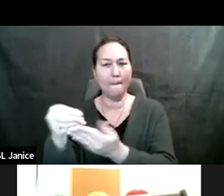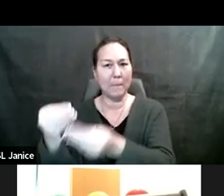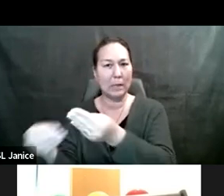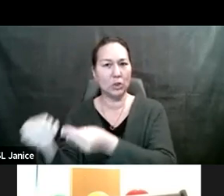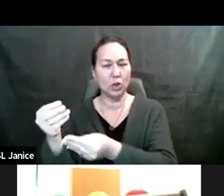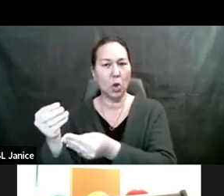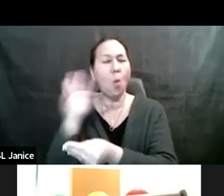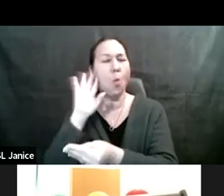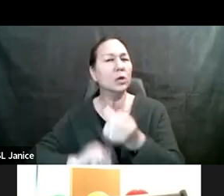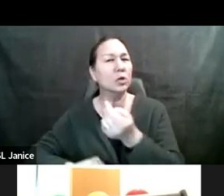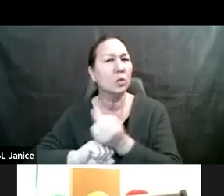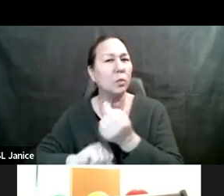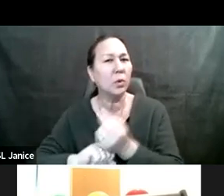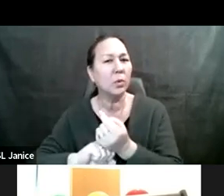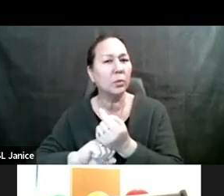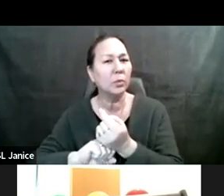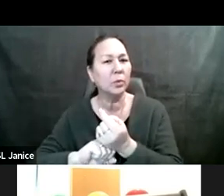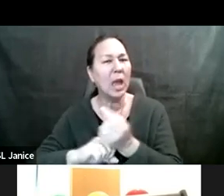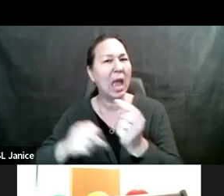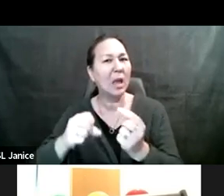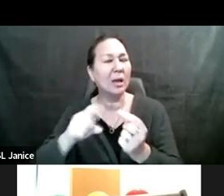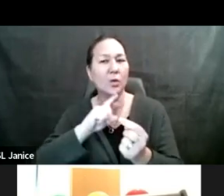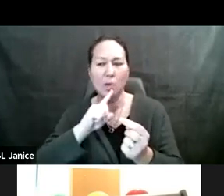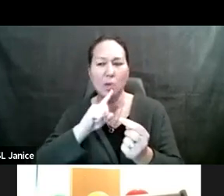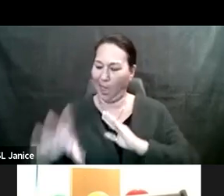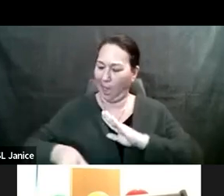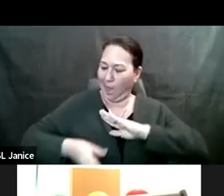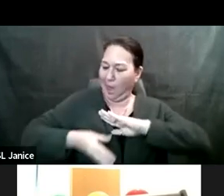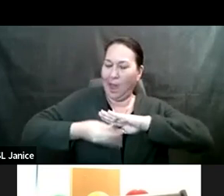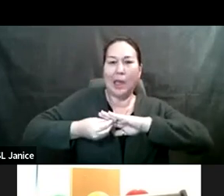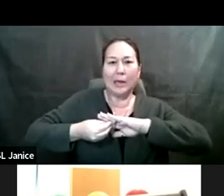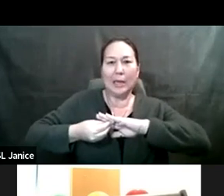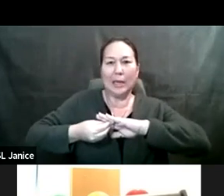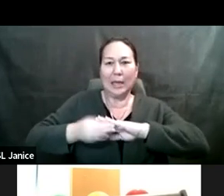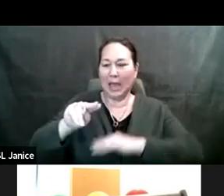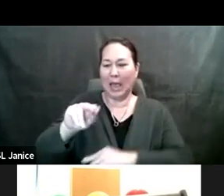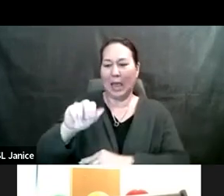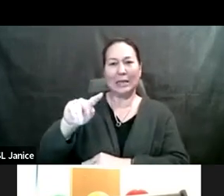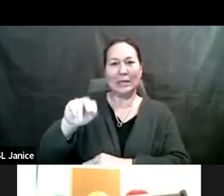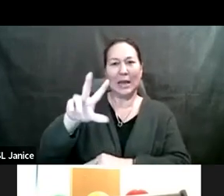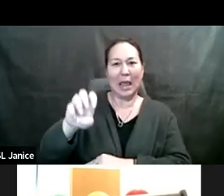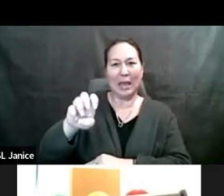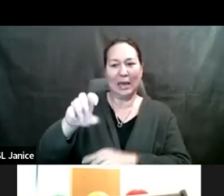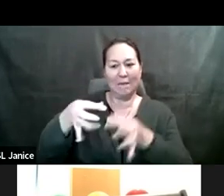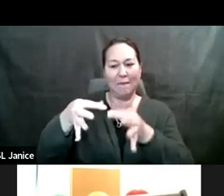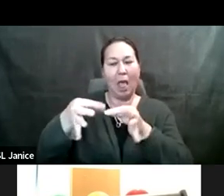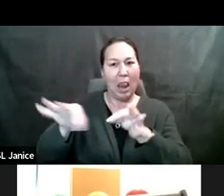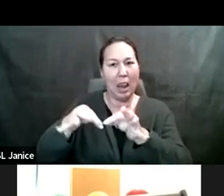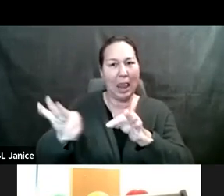expanding expanding native language access dolares